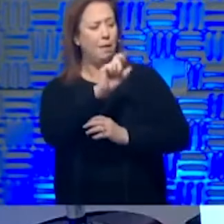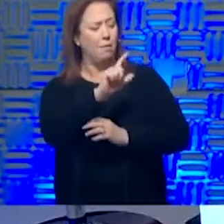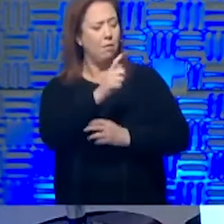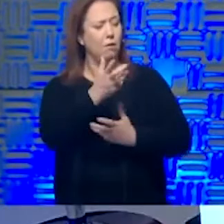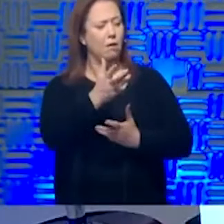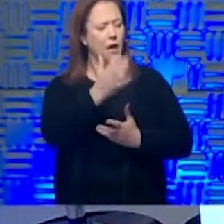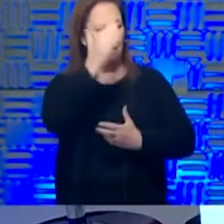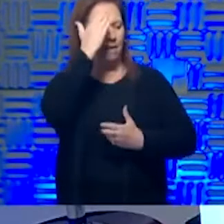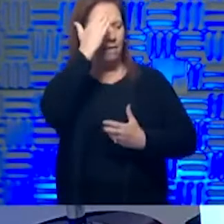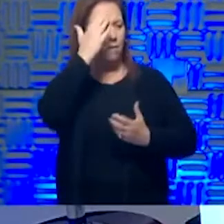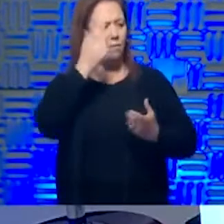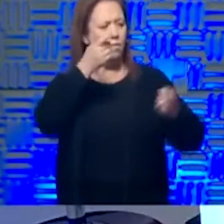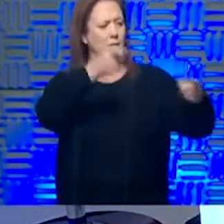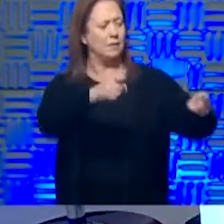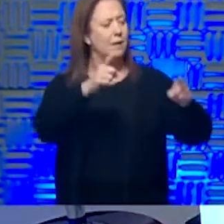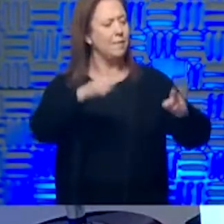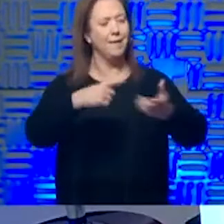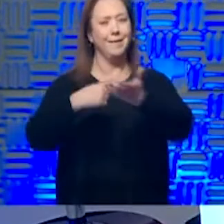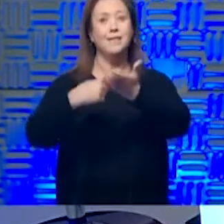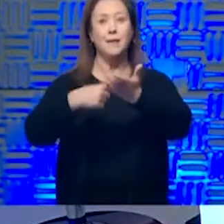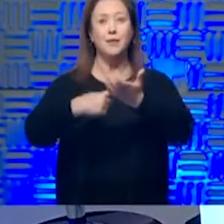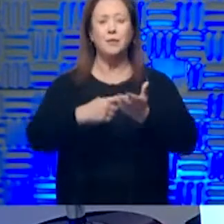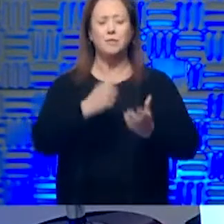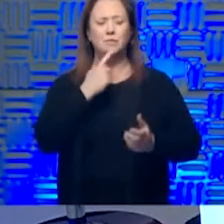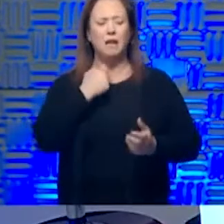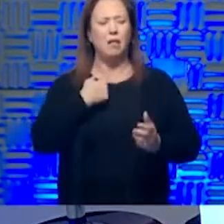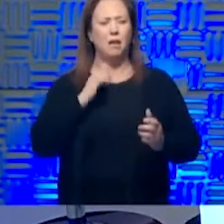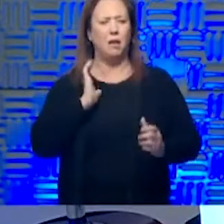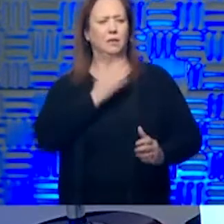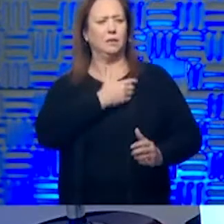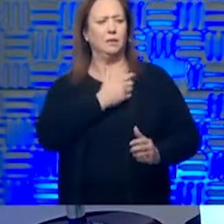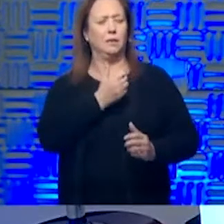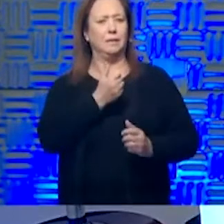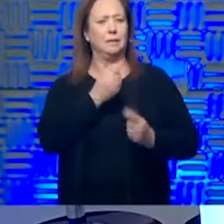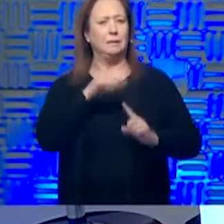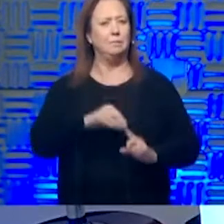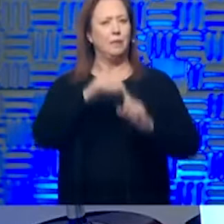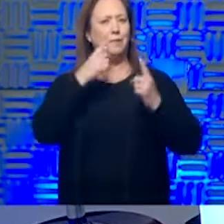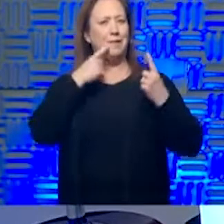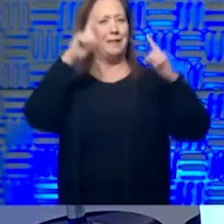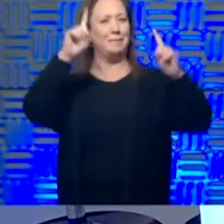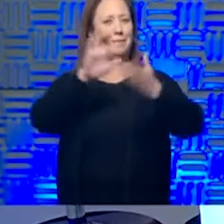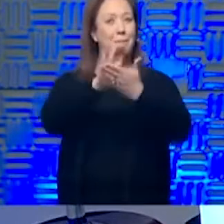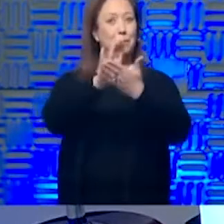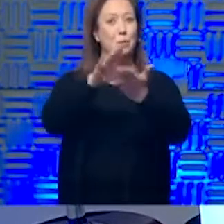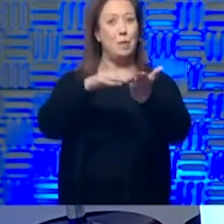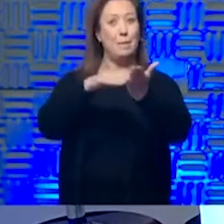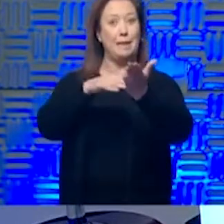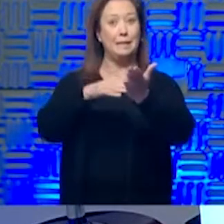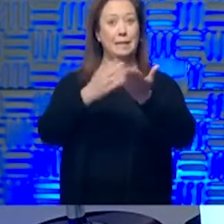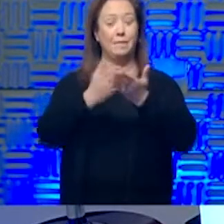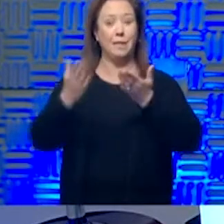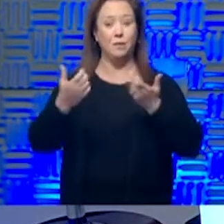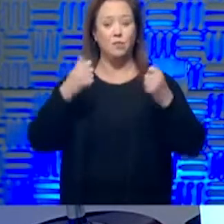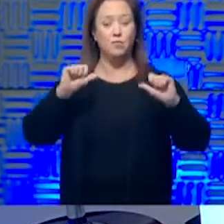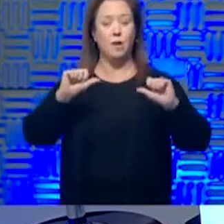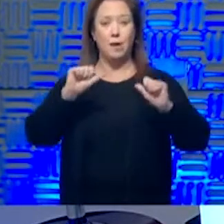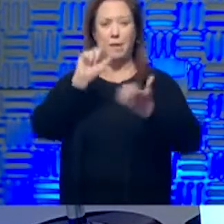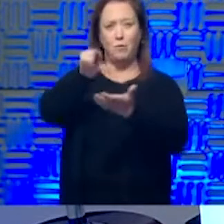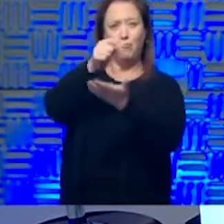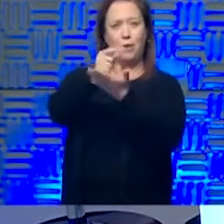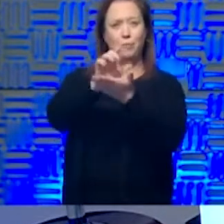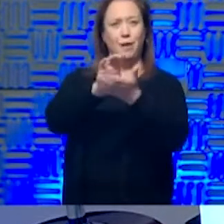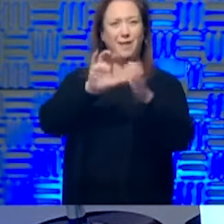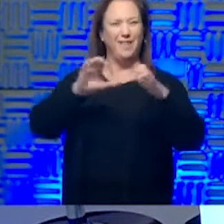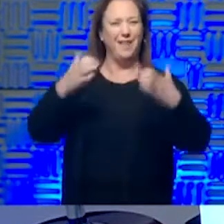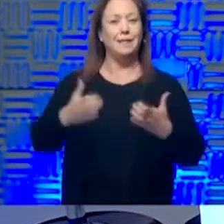that is coming about in the discussion, and if you could just tell us a few things about a special announcement from the School of Medicine and things we're trying to look at around our graduating